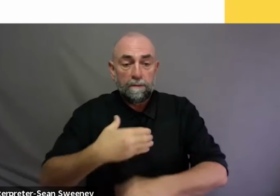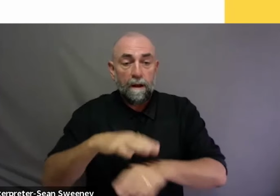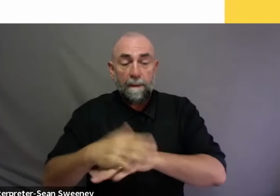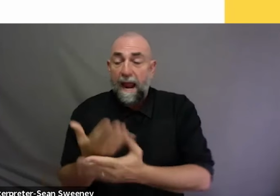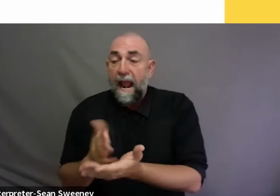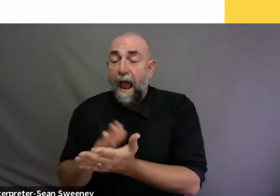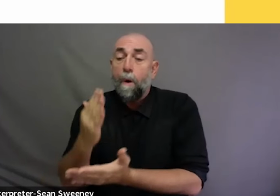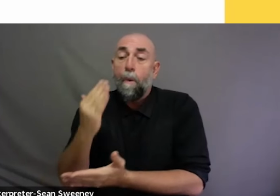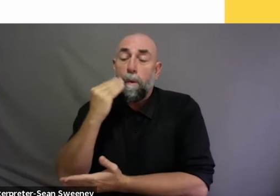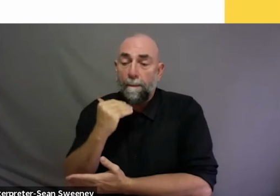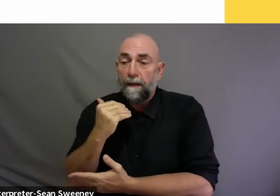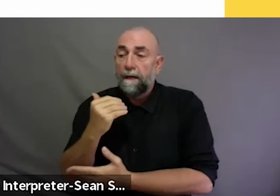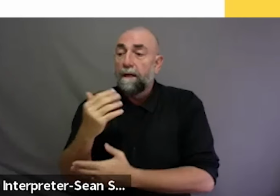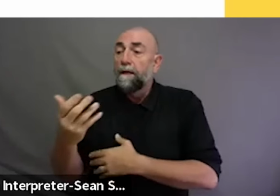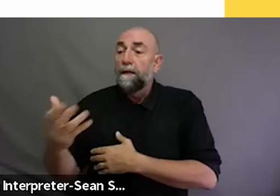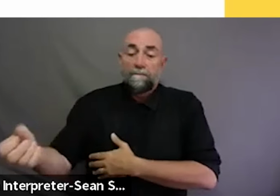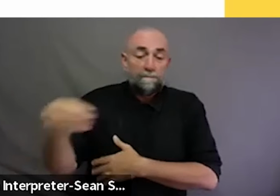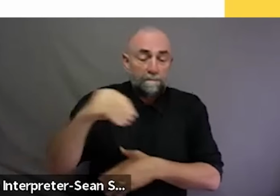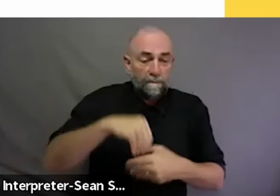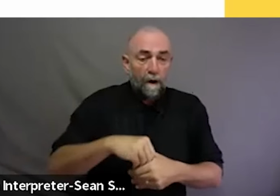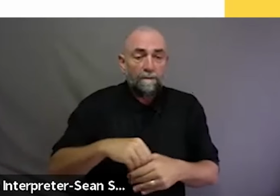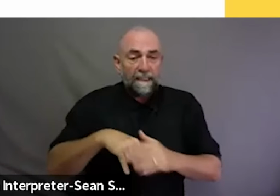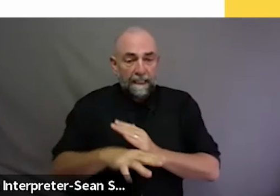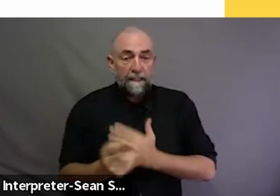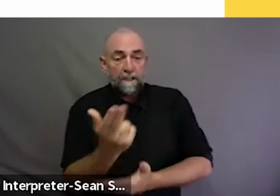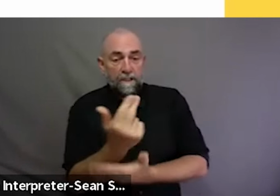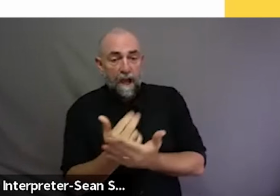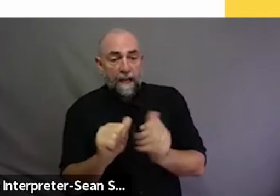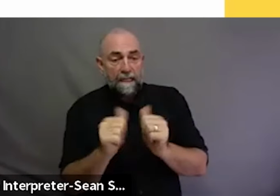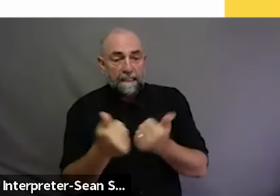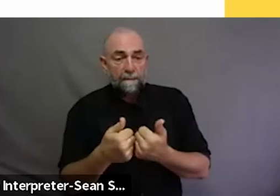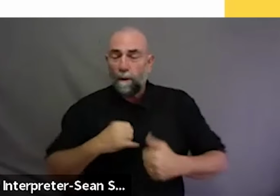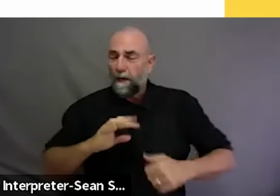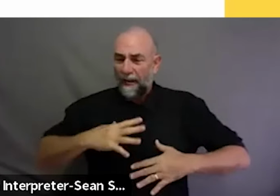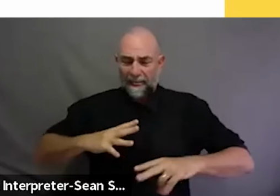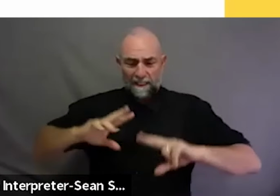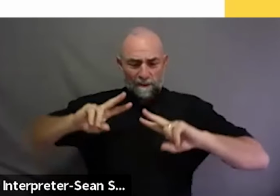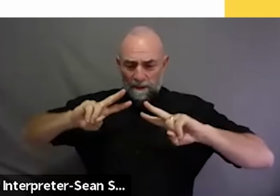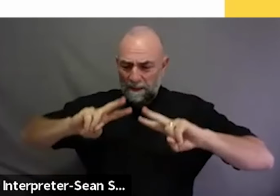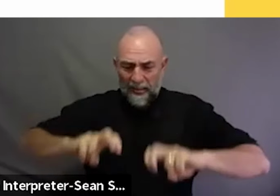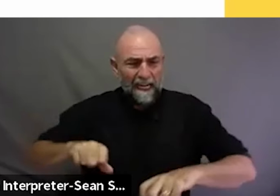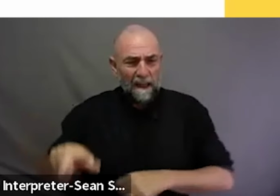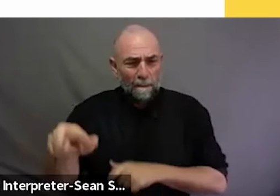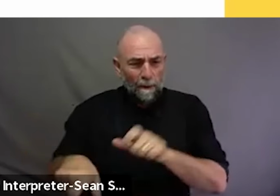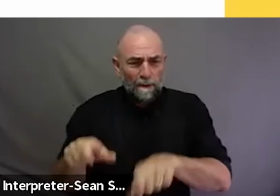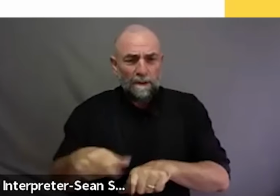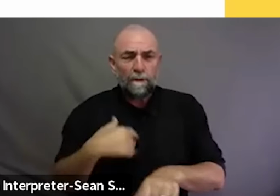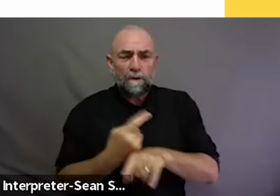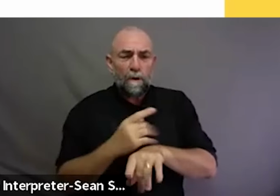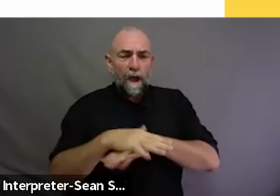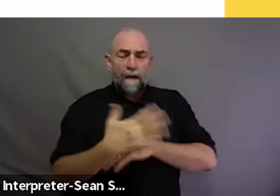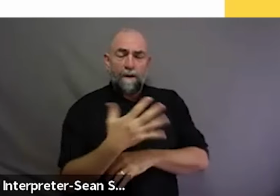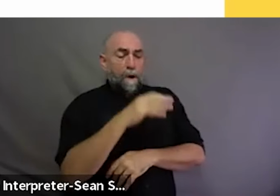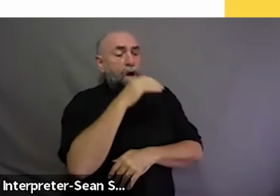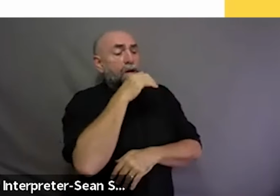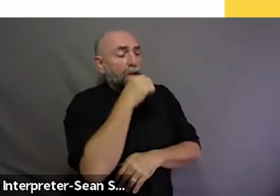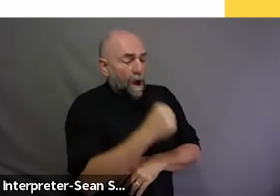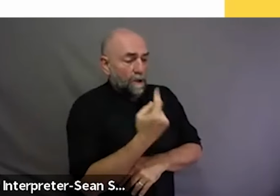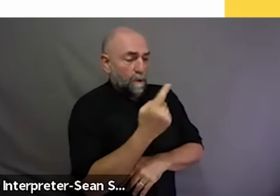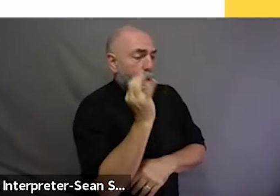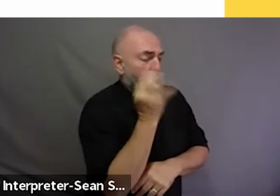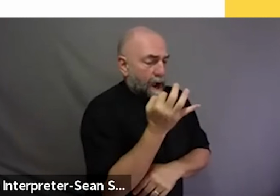them. We can hire them. So obviously he's talking about the problem of white guys designing for women,